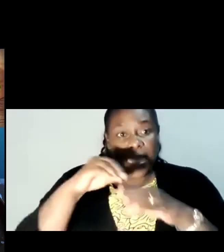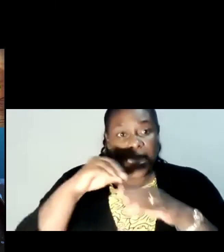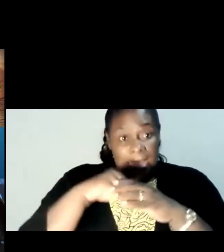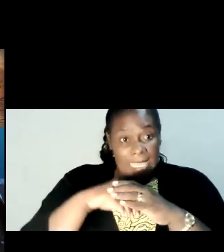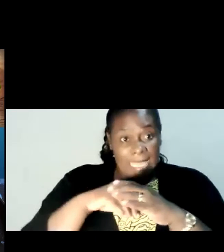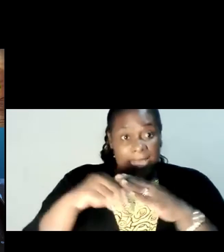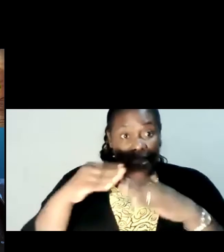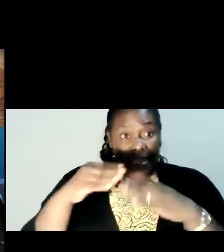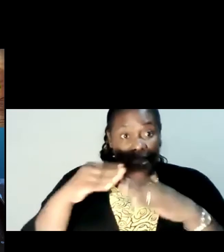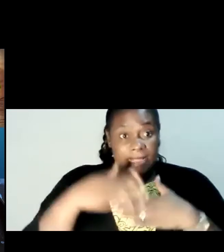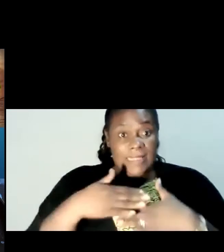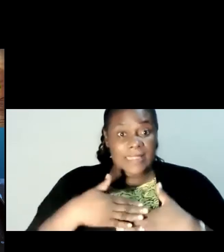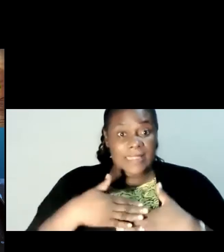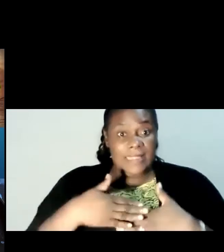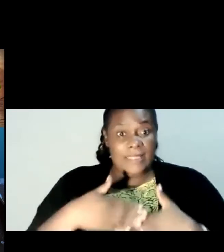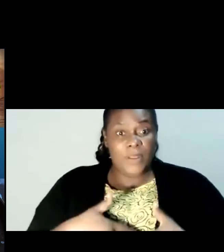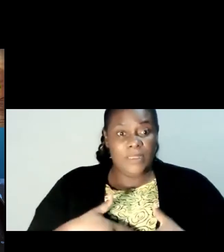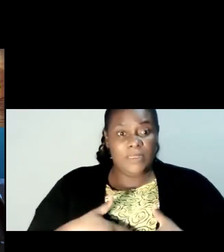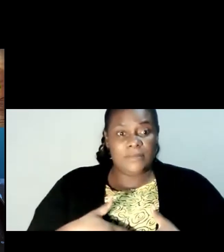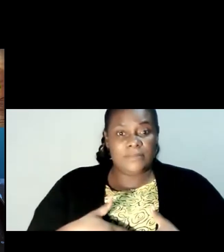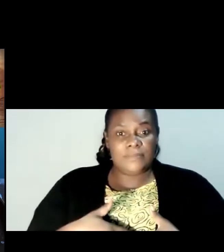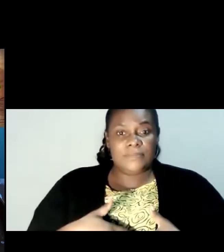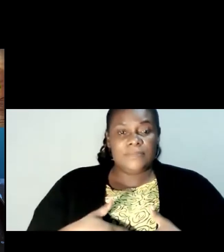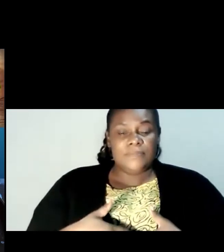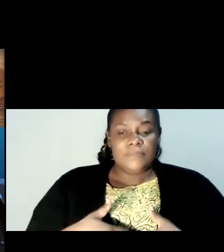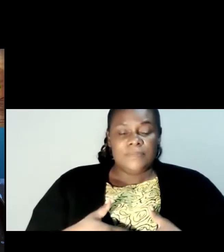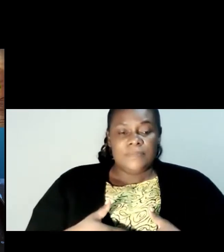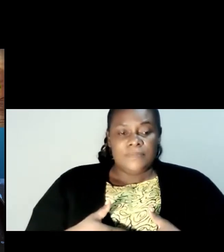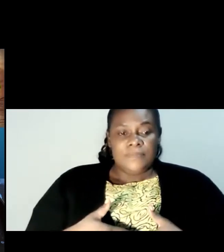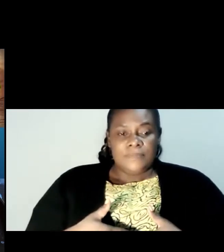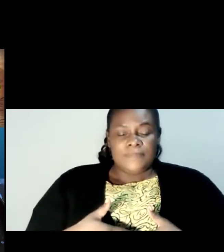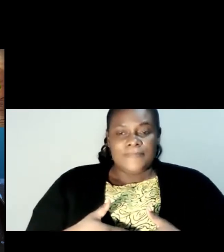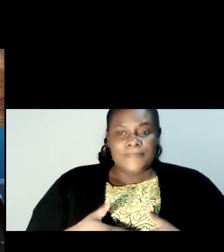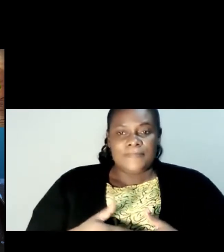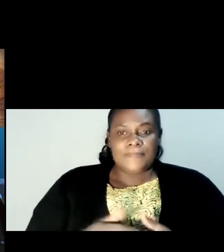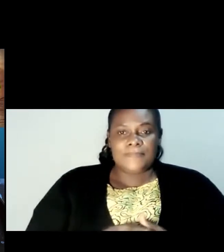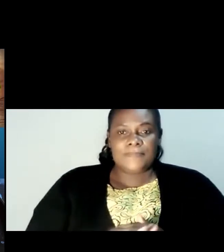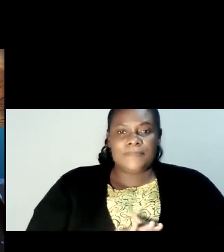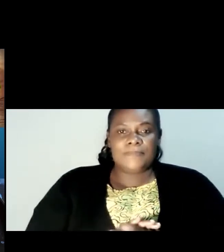These fat molecules will attach to the sides of